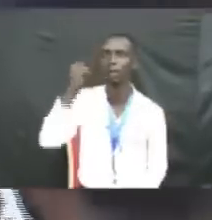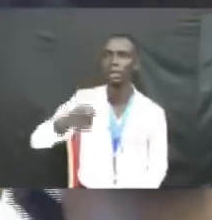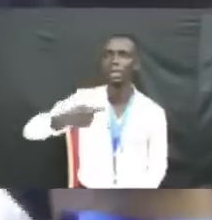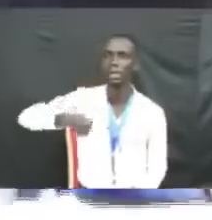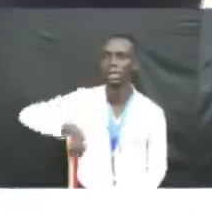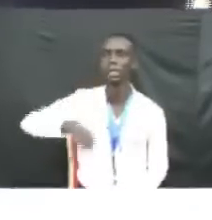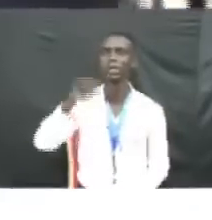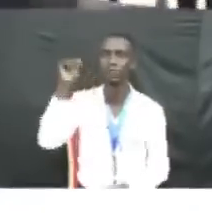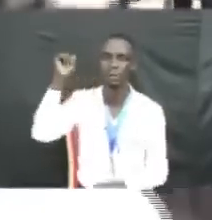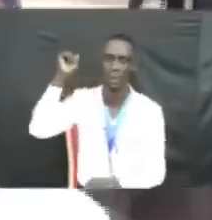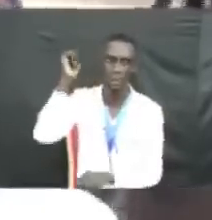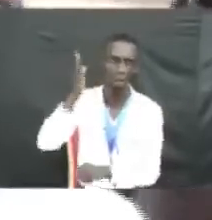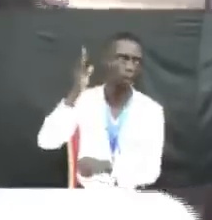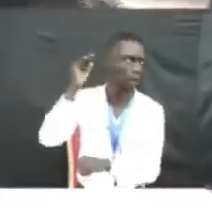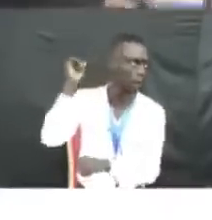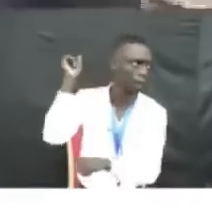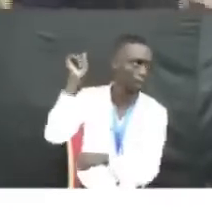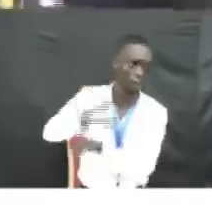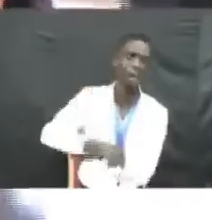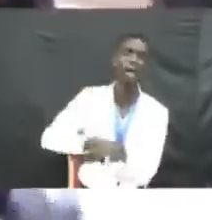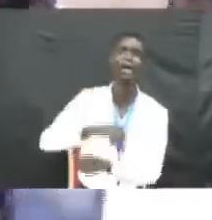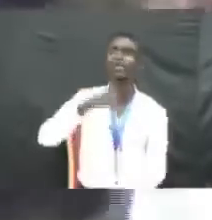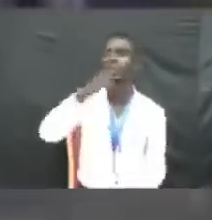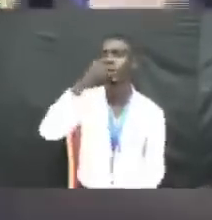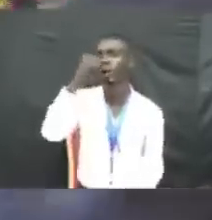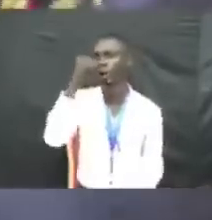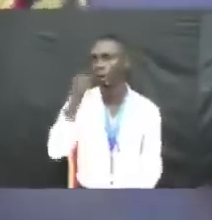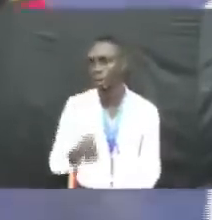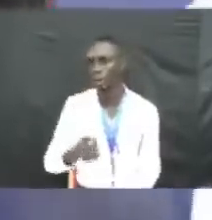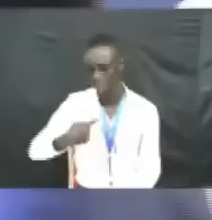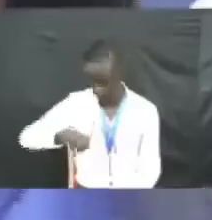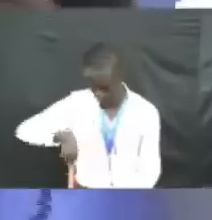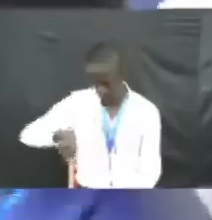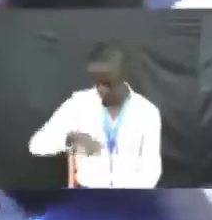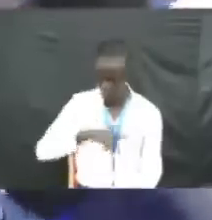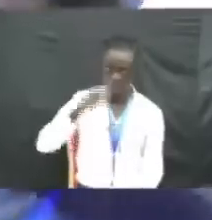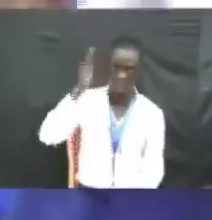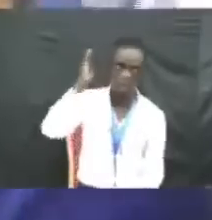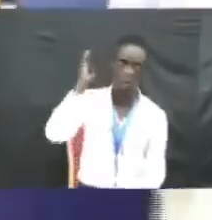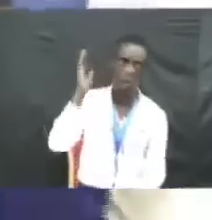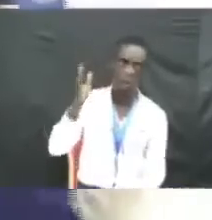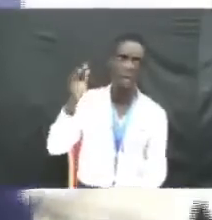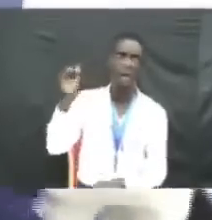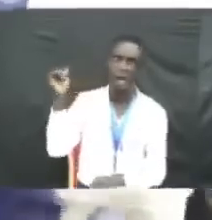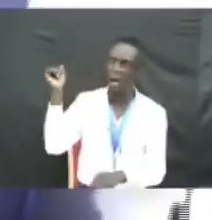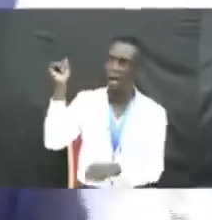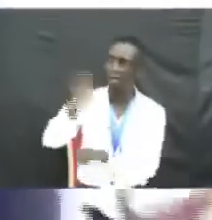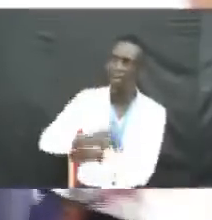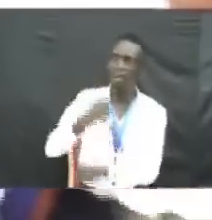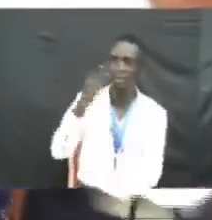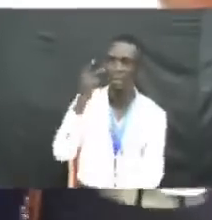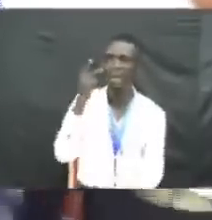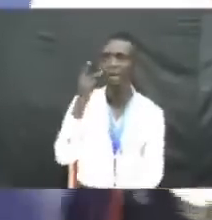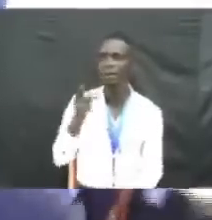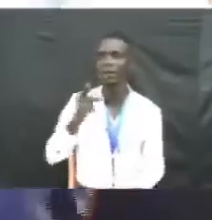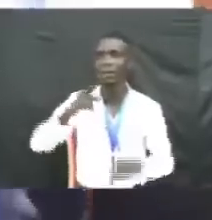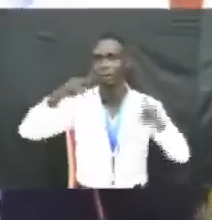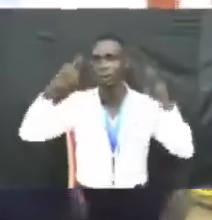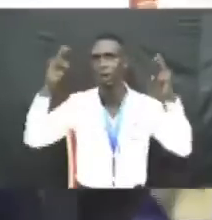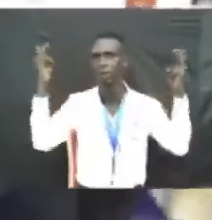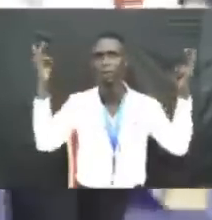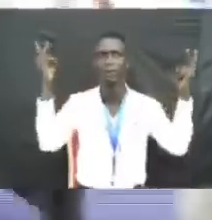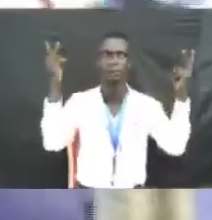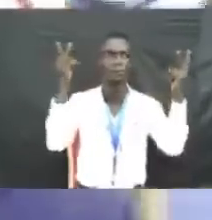surely we shall overcome. Surely we shall overcome. Oh see the